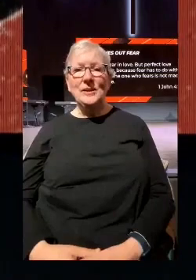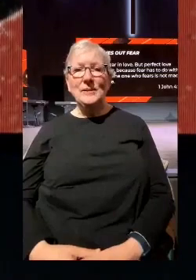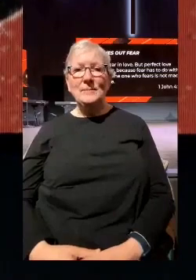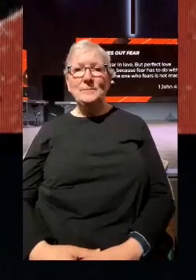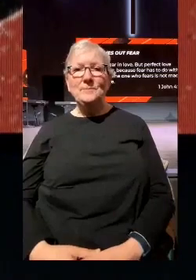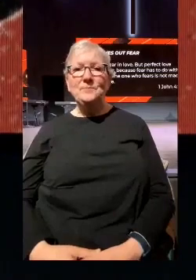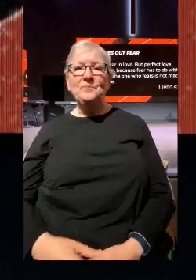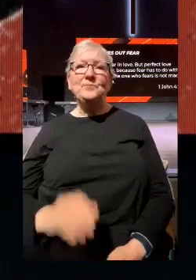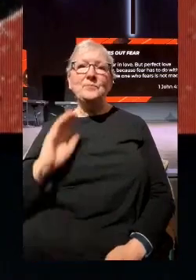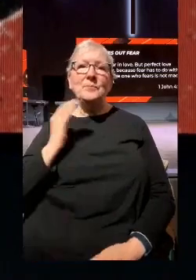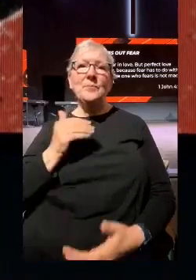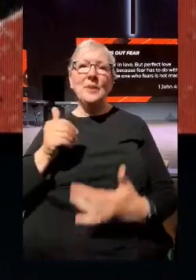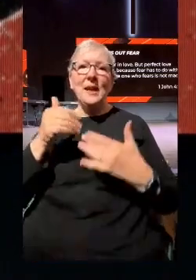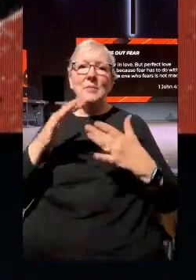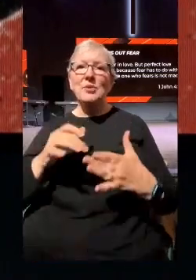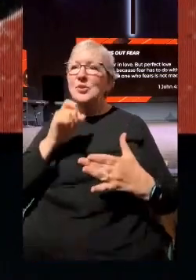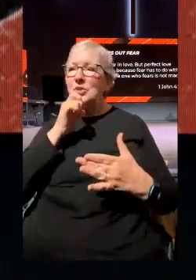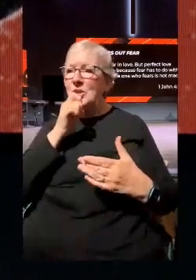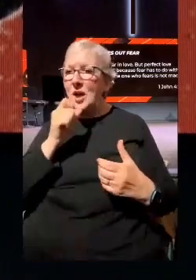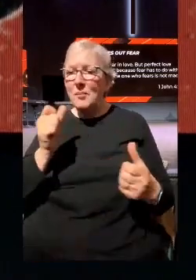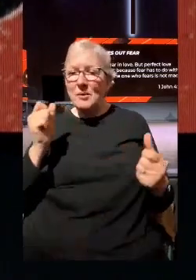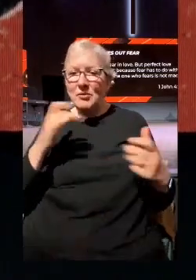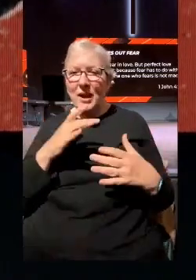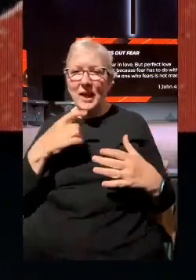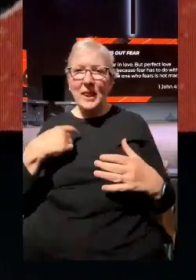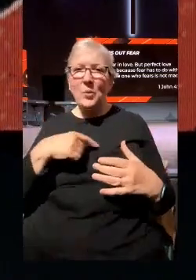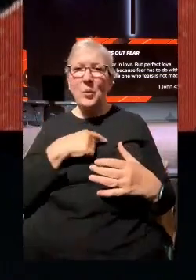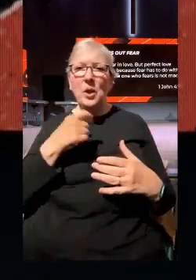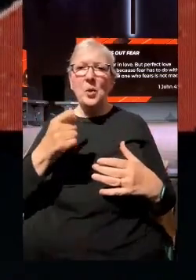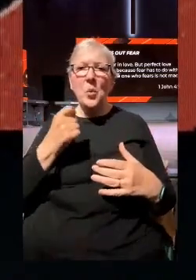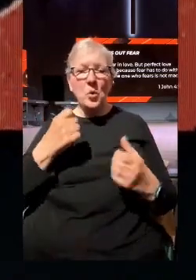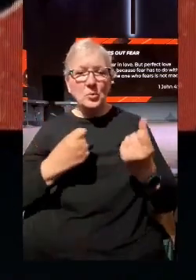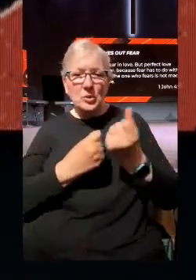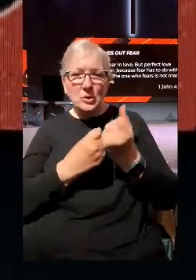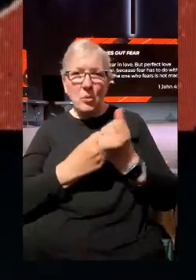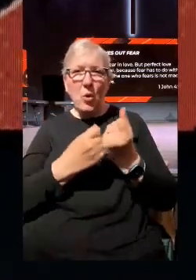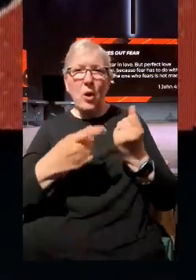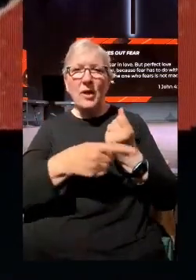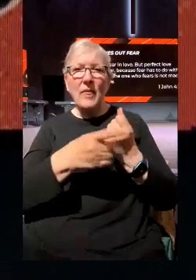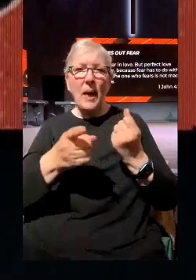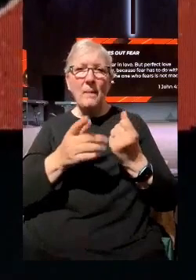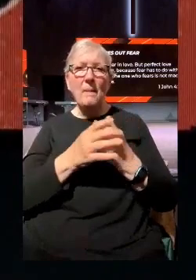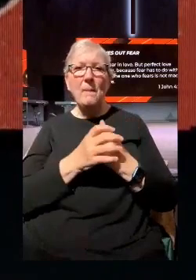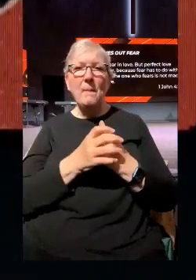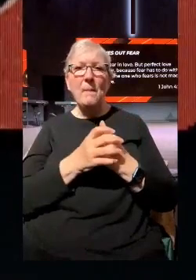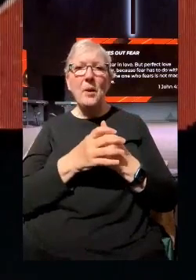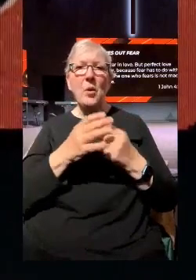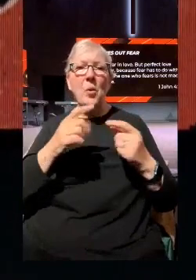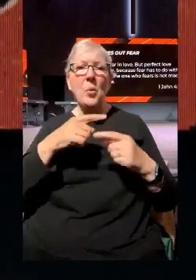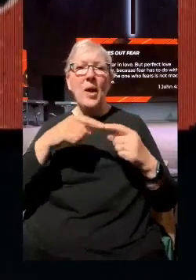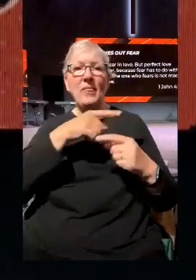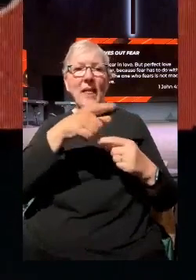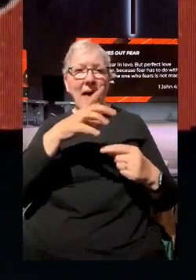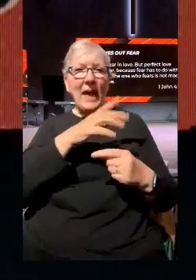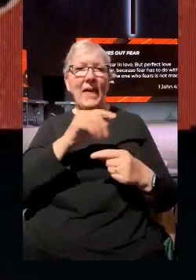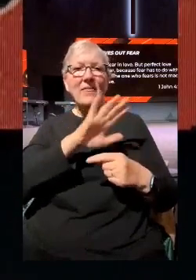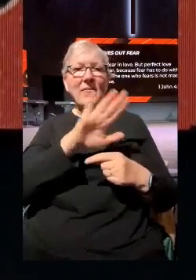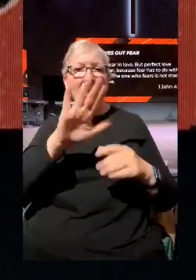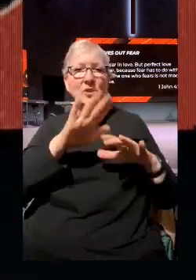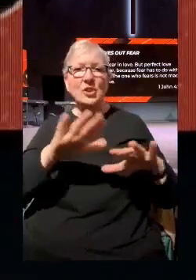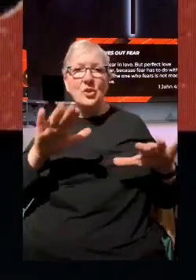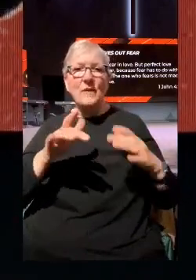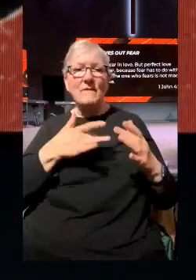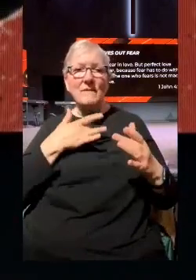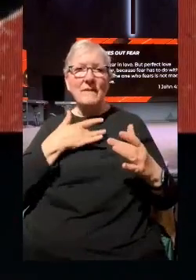Our neighbors should not fear that we will not stand in the gap for them when they or their children are feeling vulnerable or under attack.